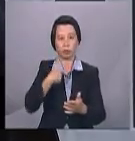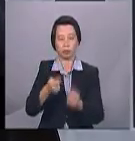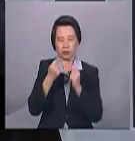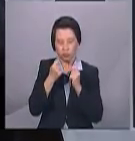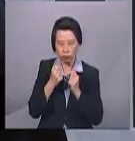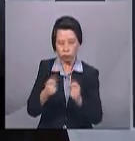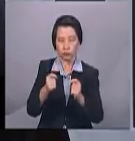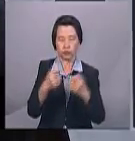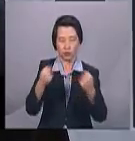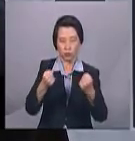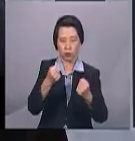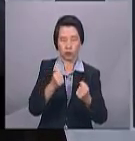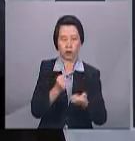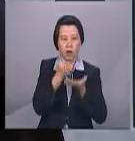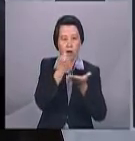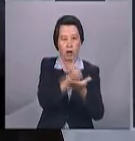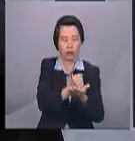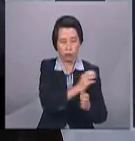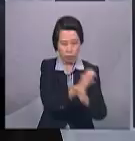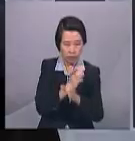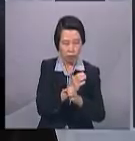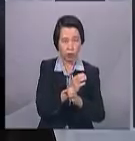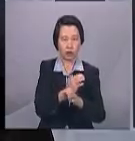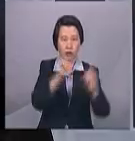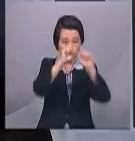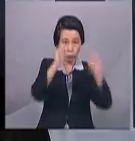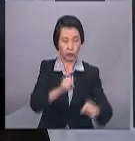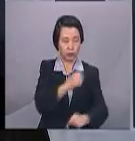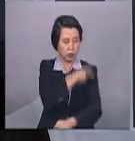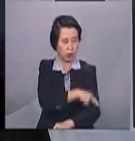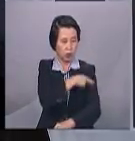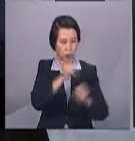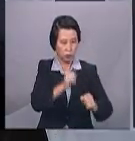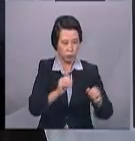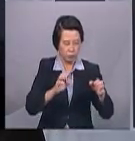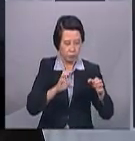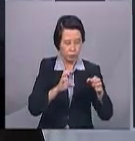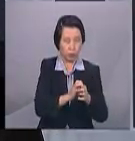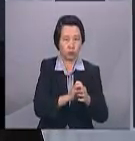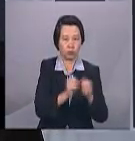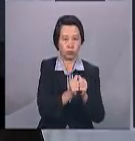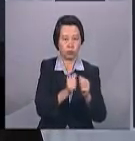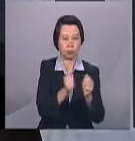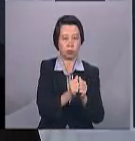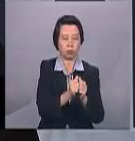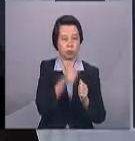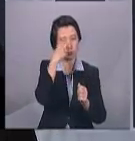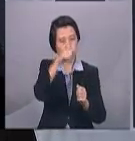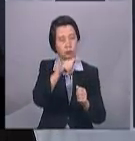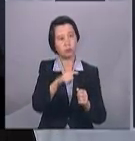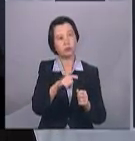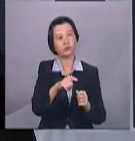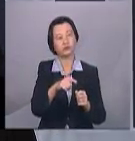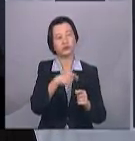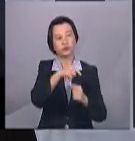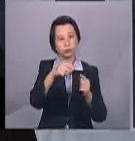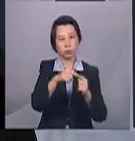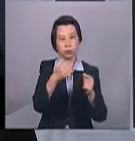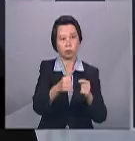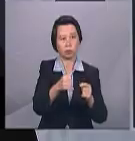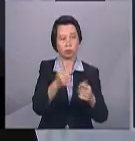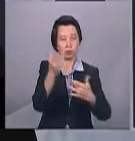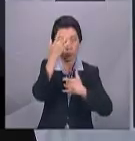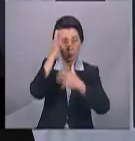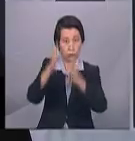our healthcare system, our hospital, will be able to cope when the demand, I mean, when the situation